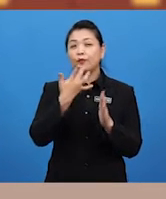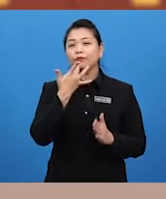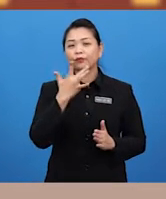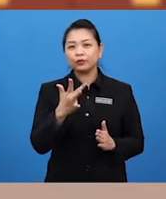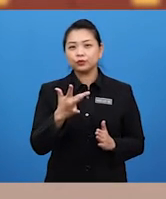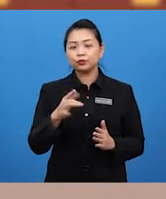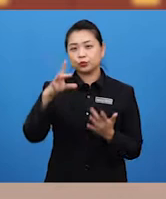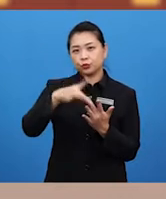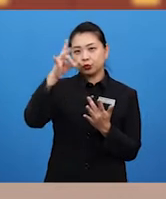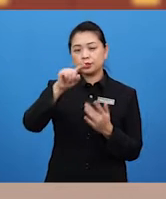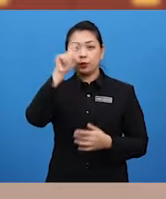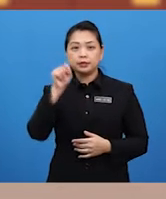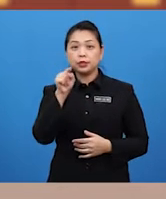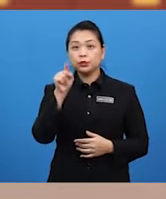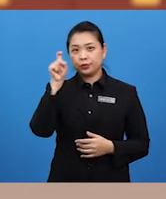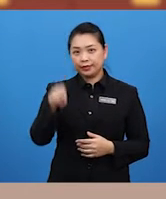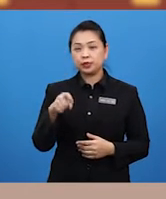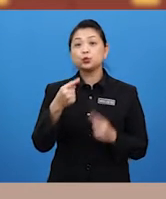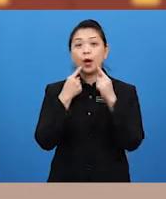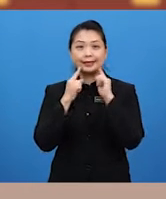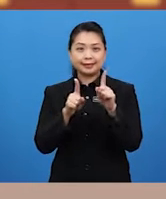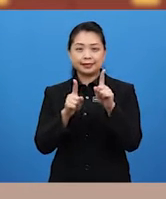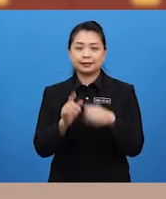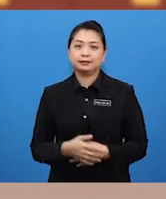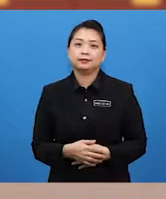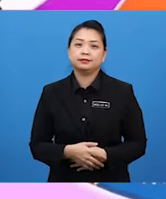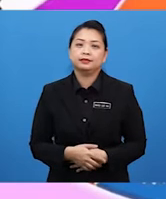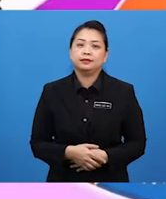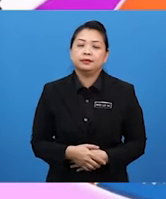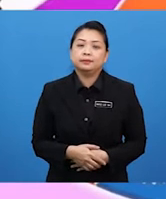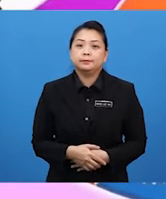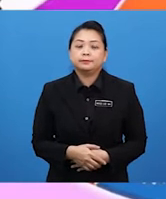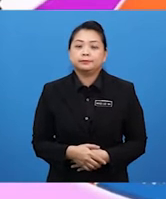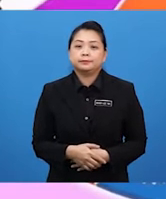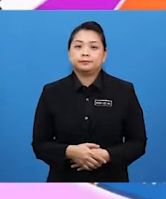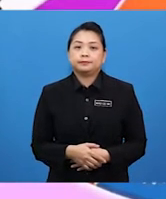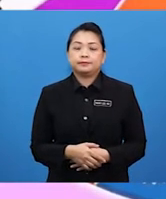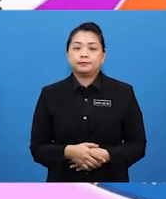to choose the questions that you need to answer.